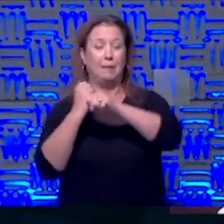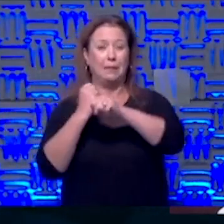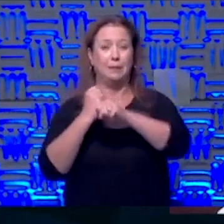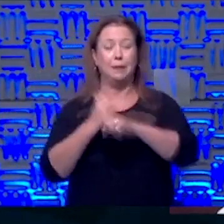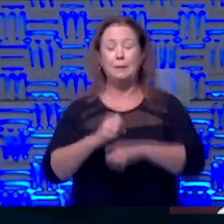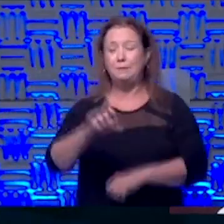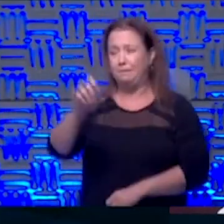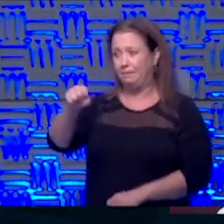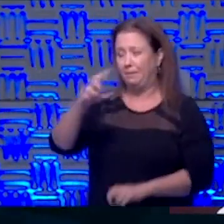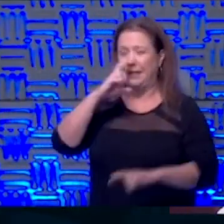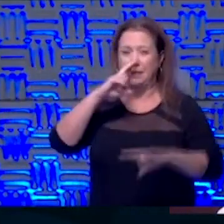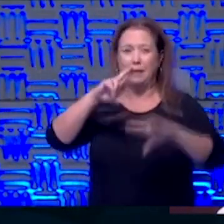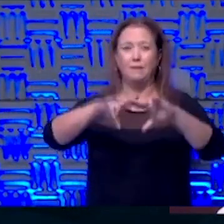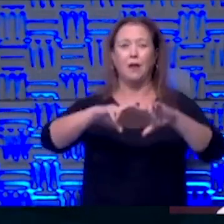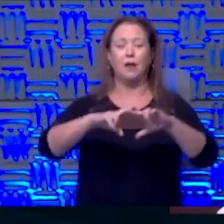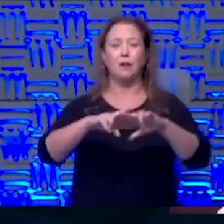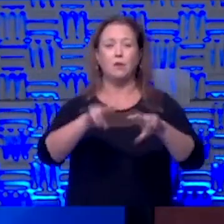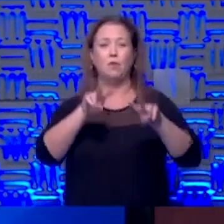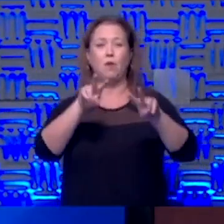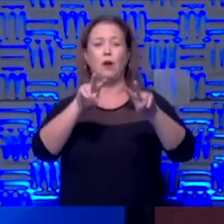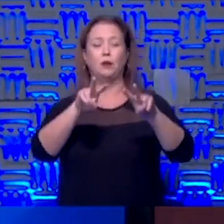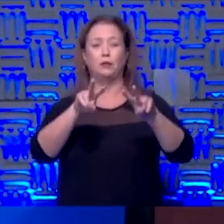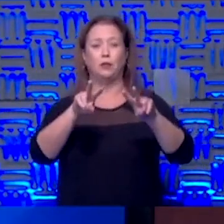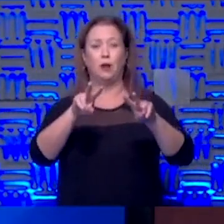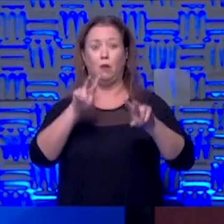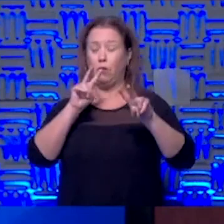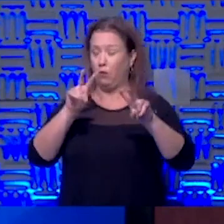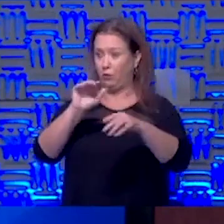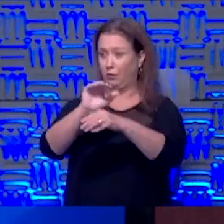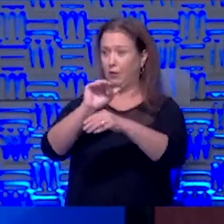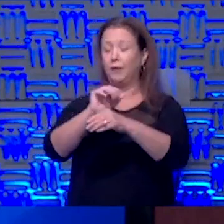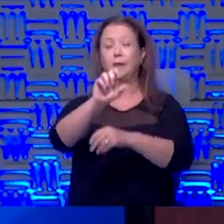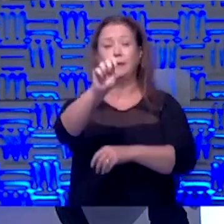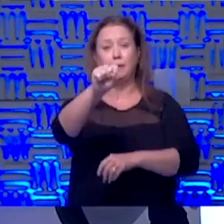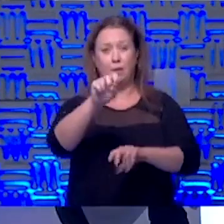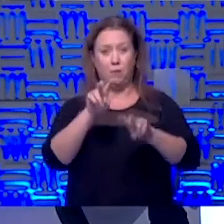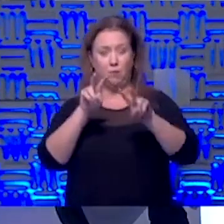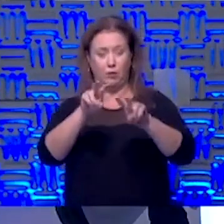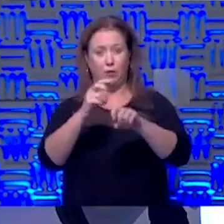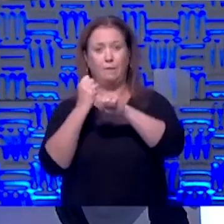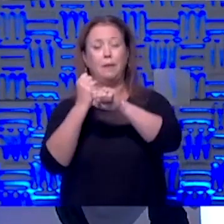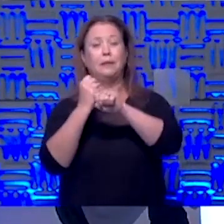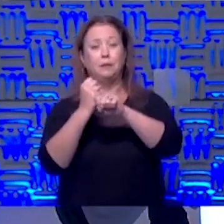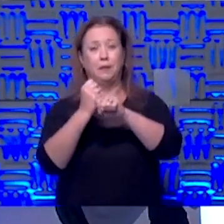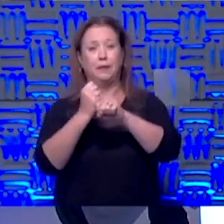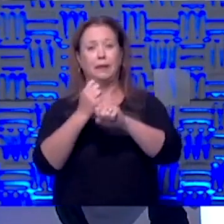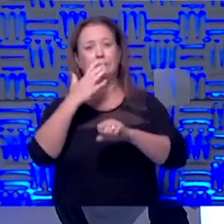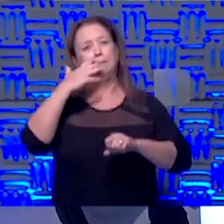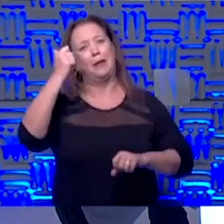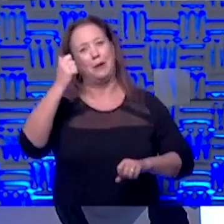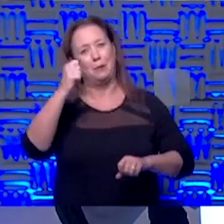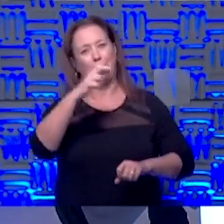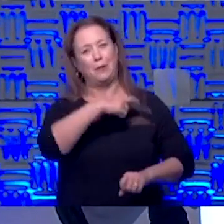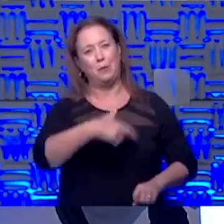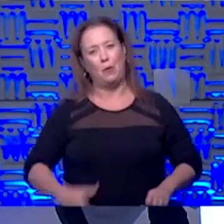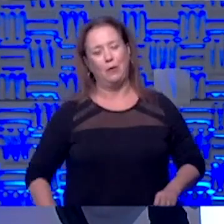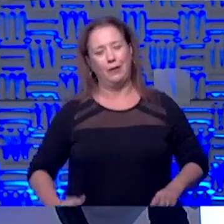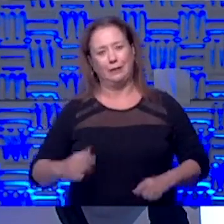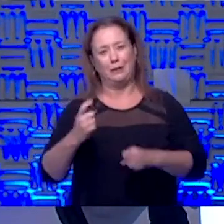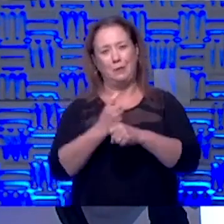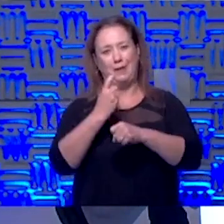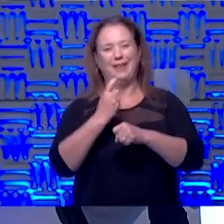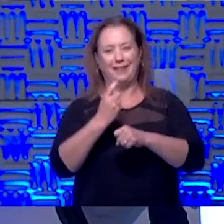fun to watch. I don't know. Dana, have you been watching it at night? I've been watching a little bit of that. It's better when the Royals are winning, which they were a few nights